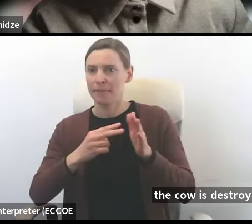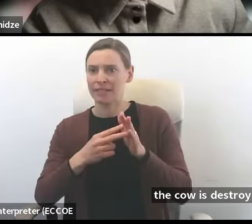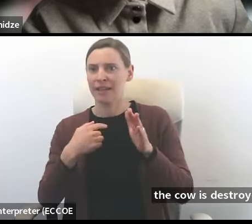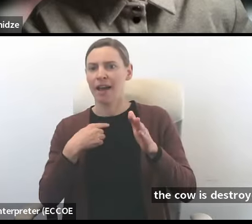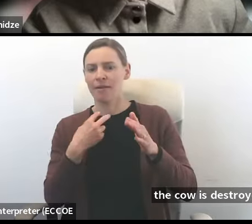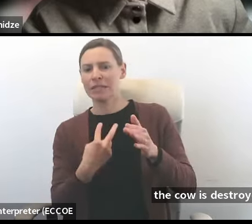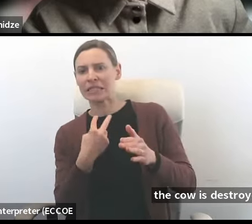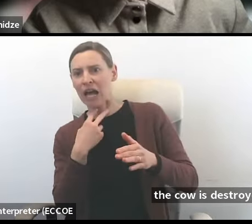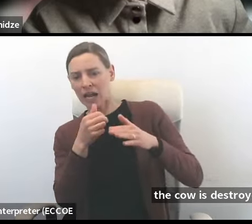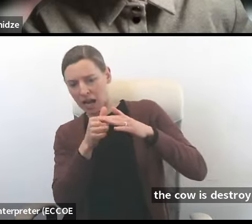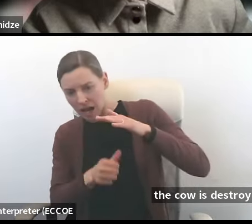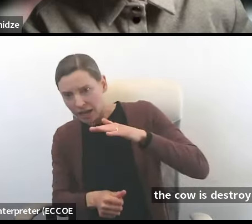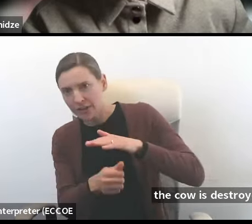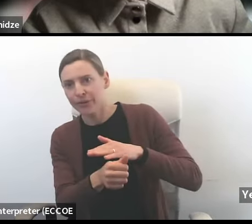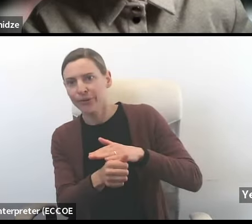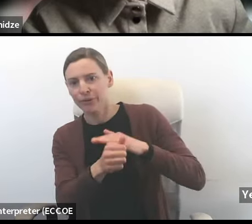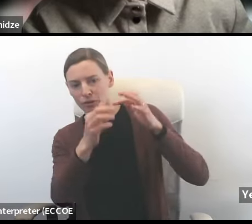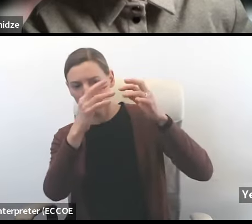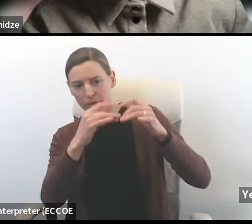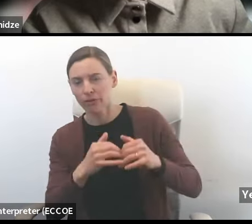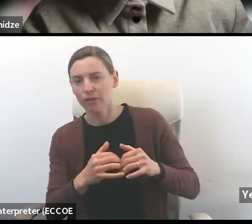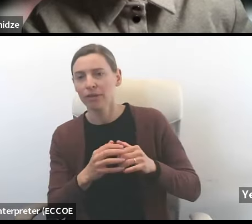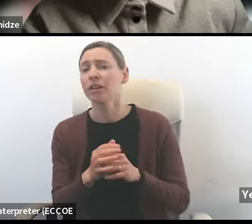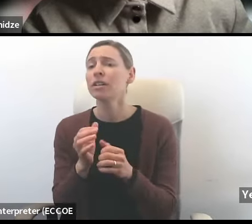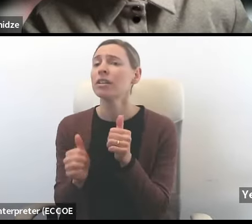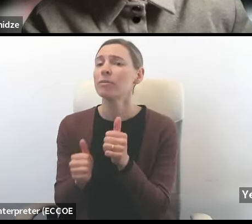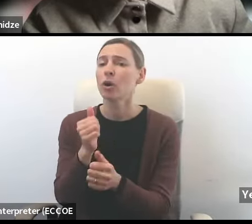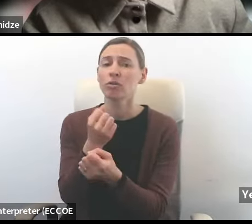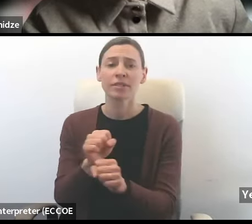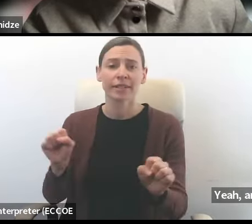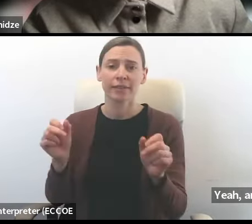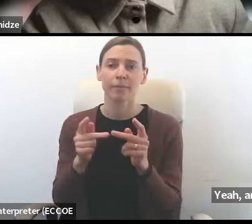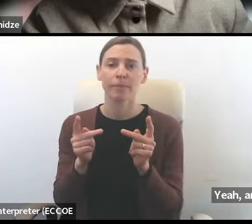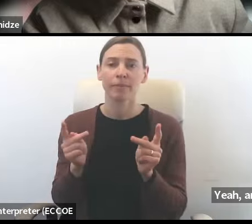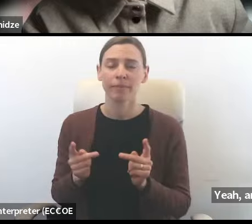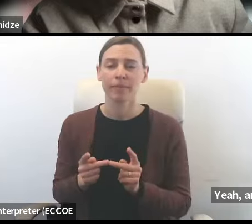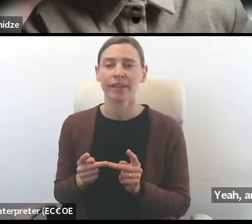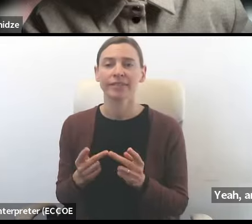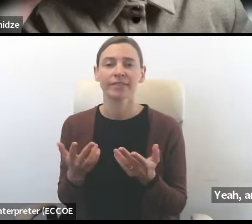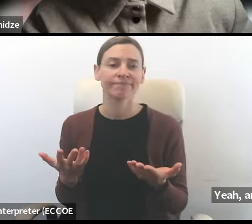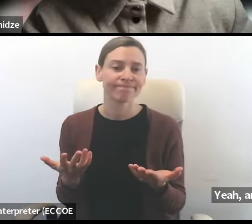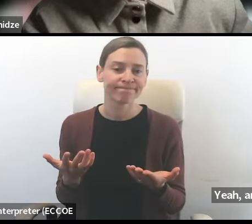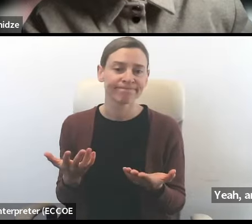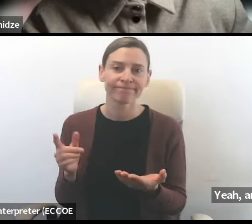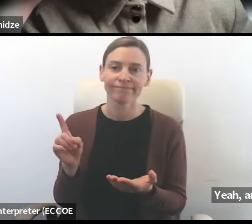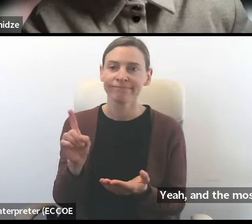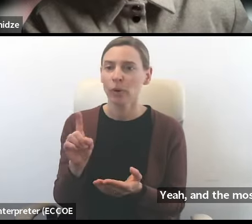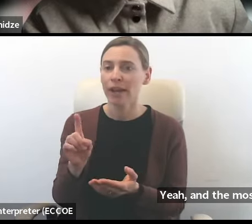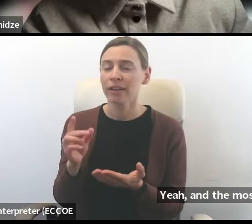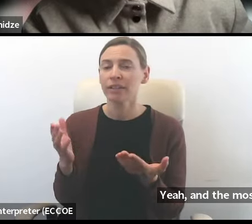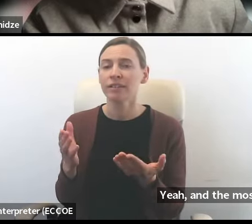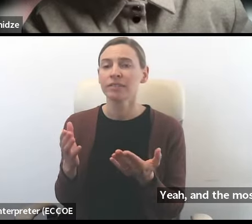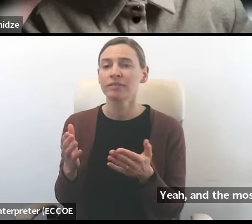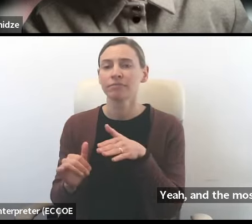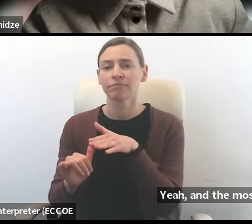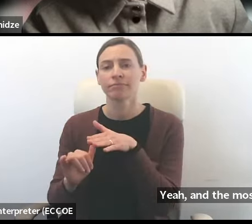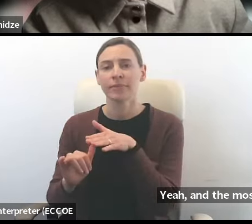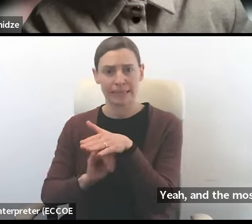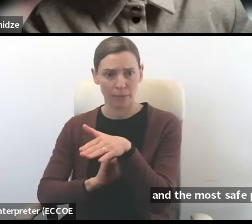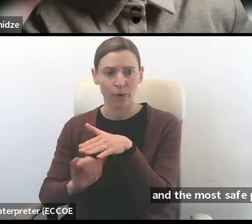The most safe place is like, of course, it's subway, but